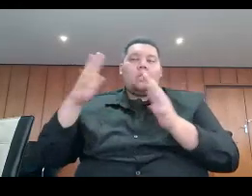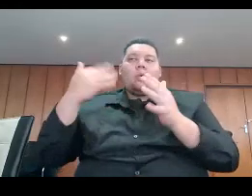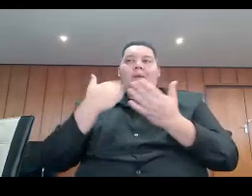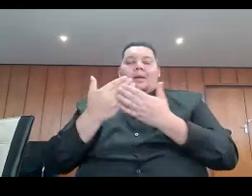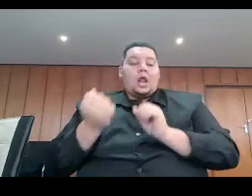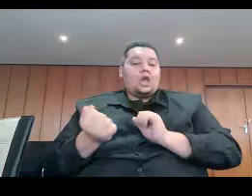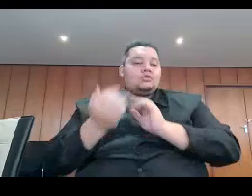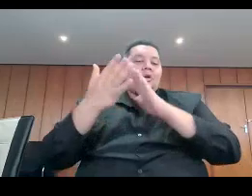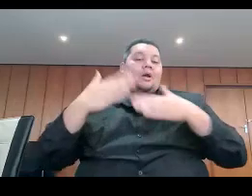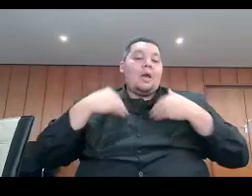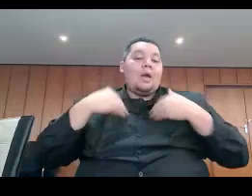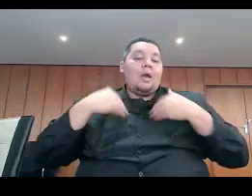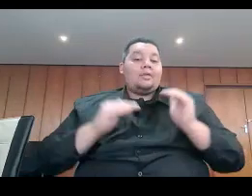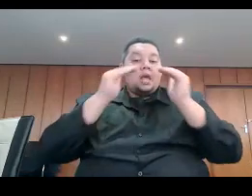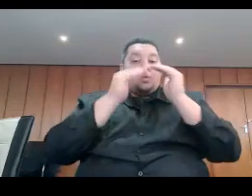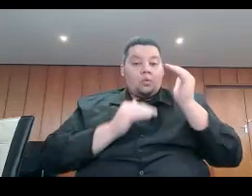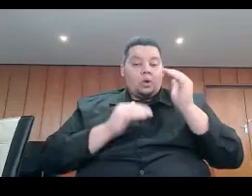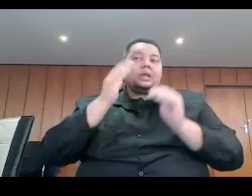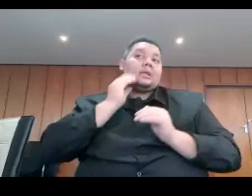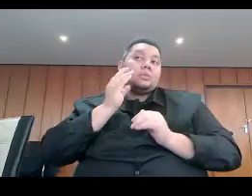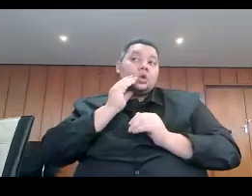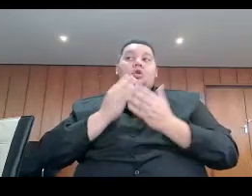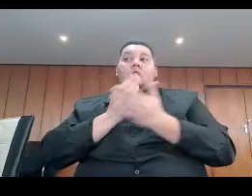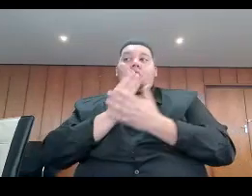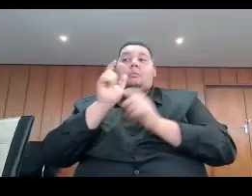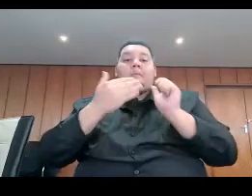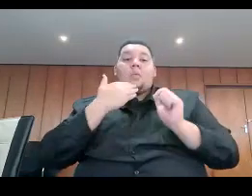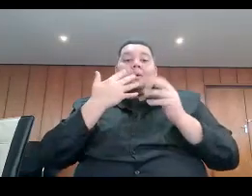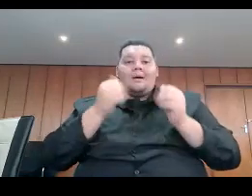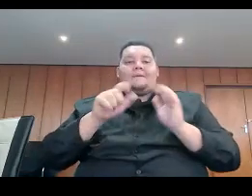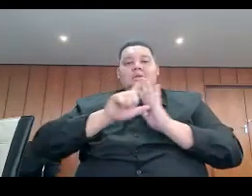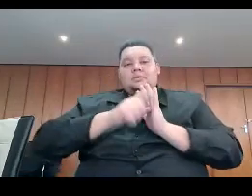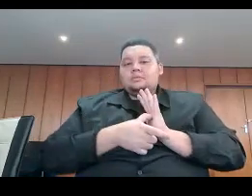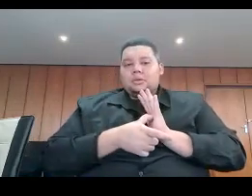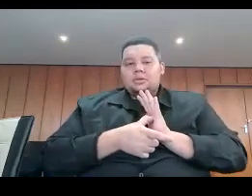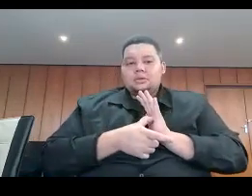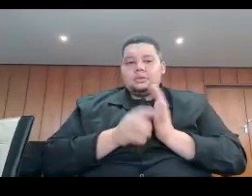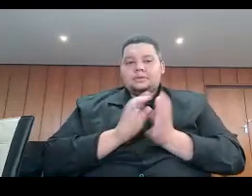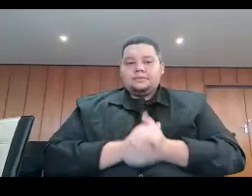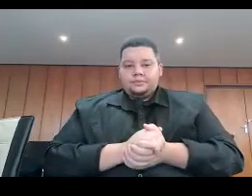addressing health inequities experienced by persons with disability.